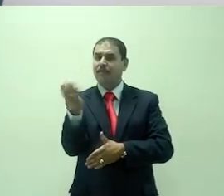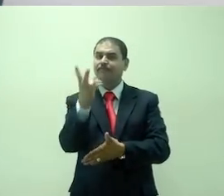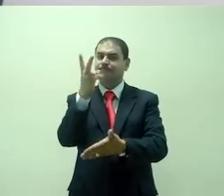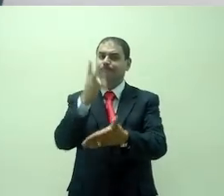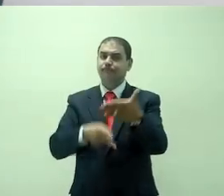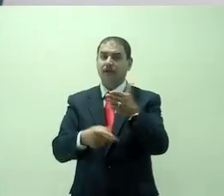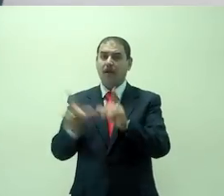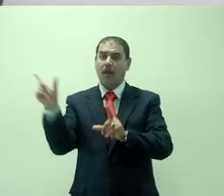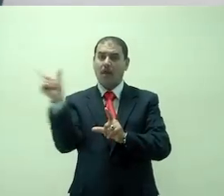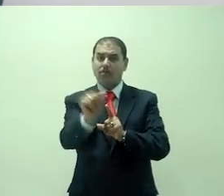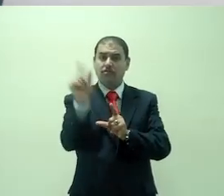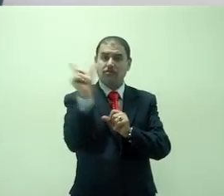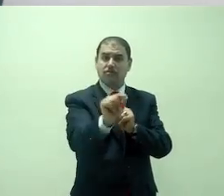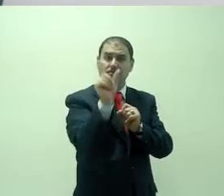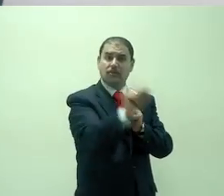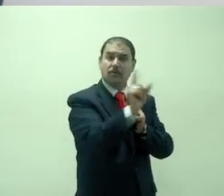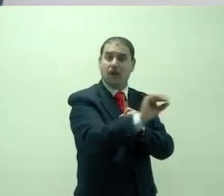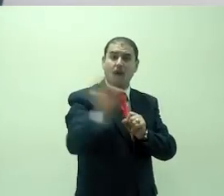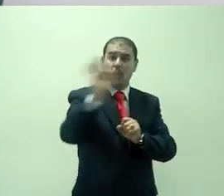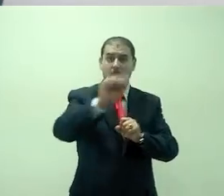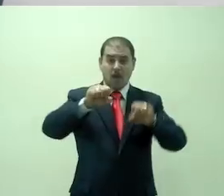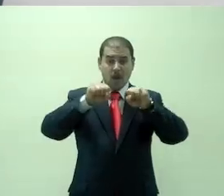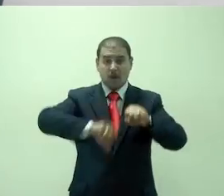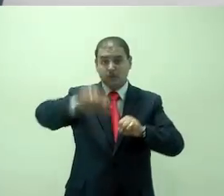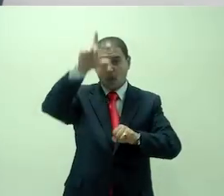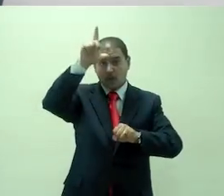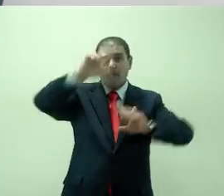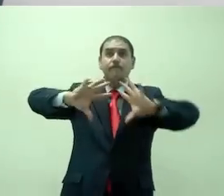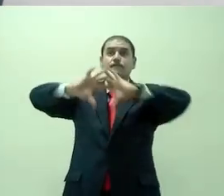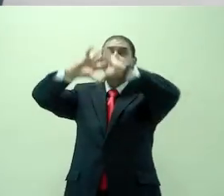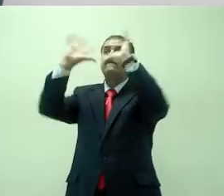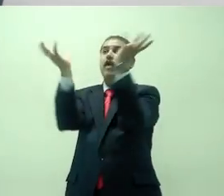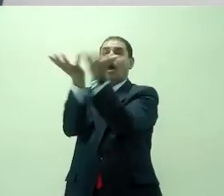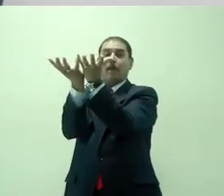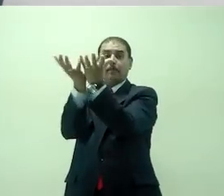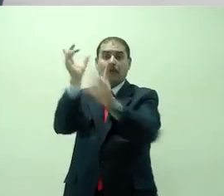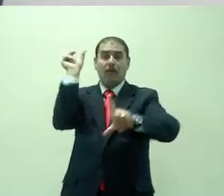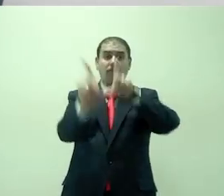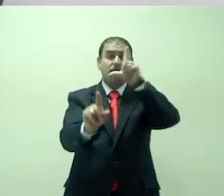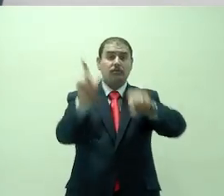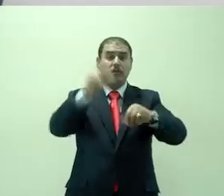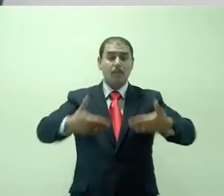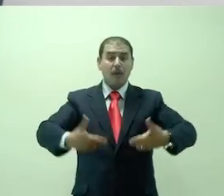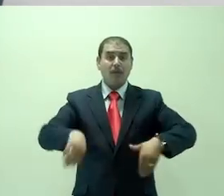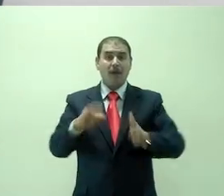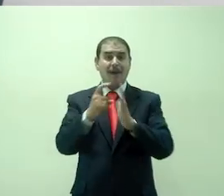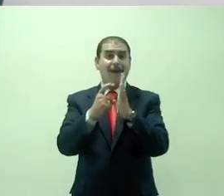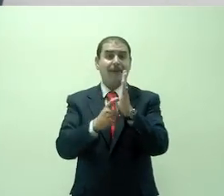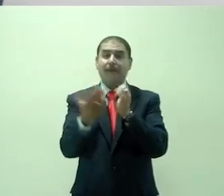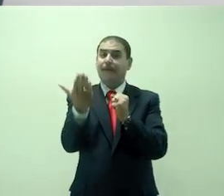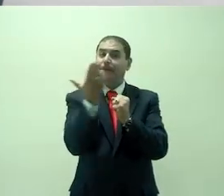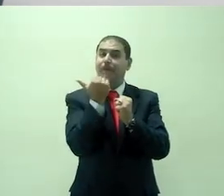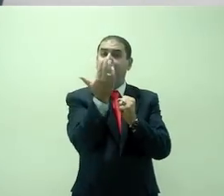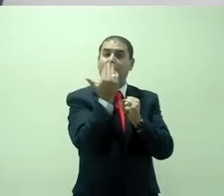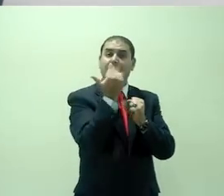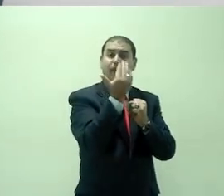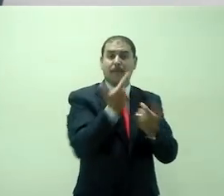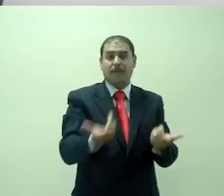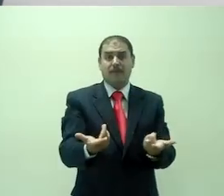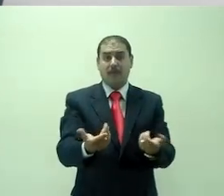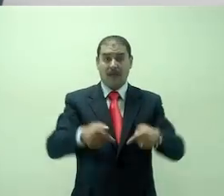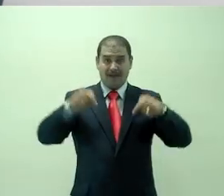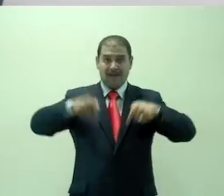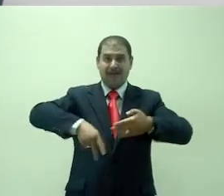uproar. And that was why they called for an international convention, a UN convention that would answer to